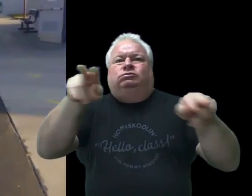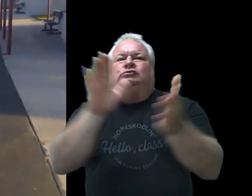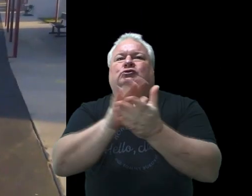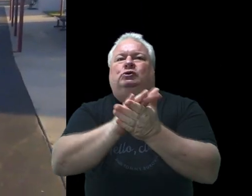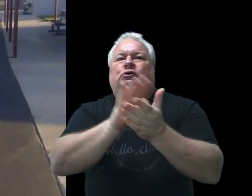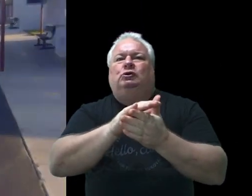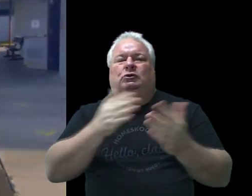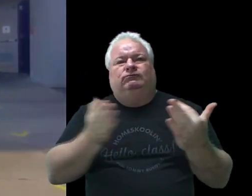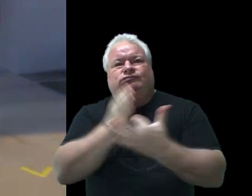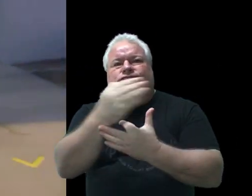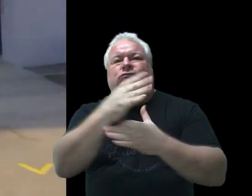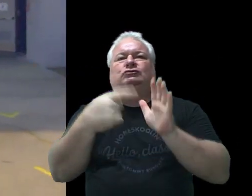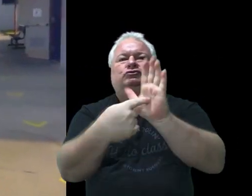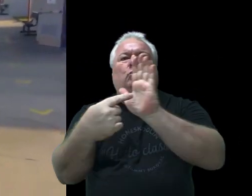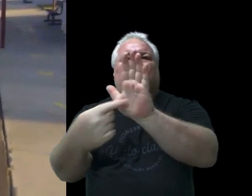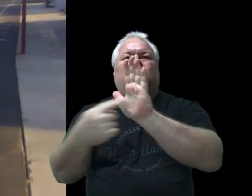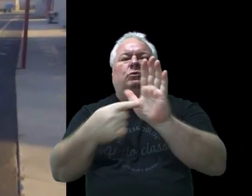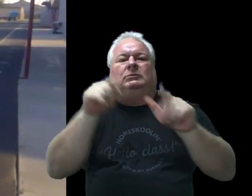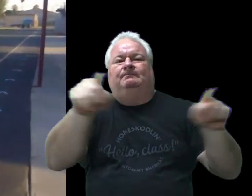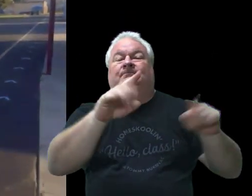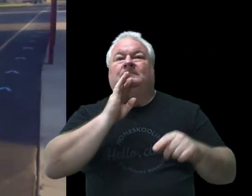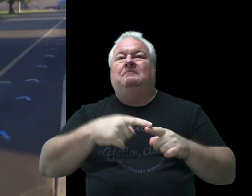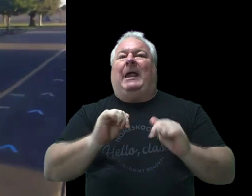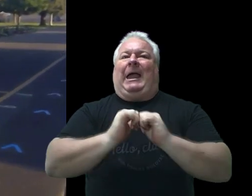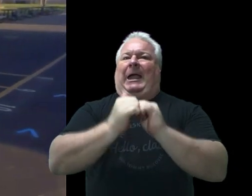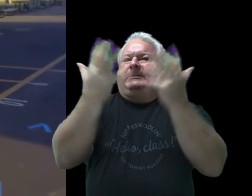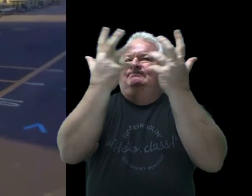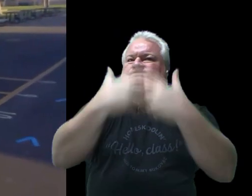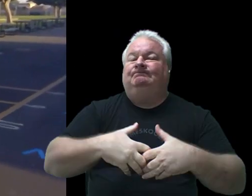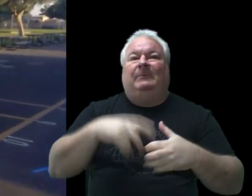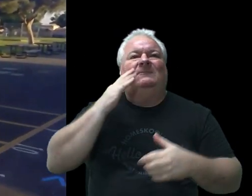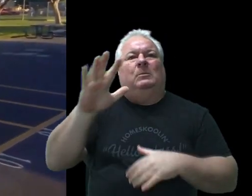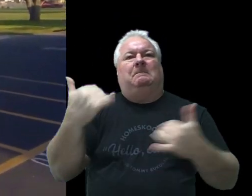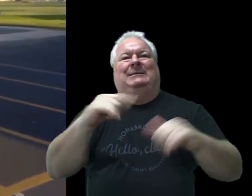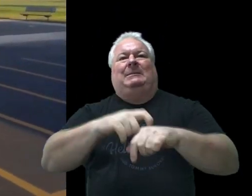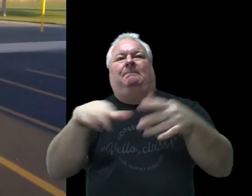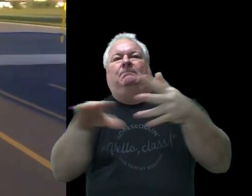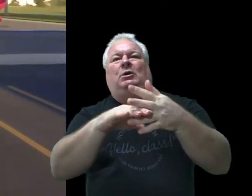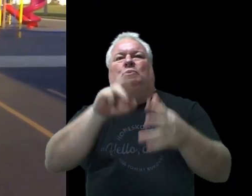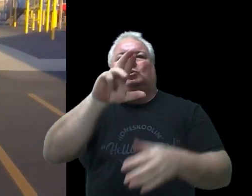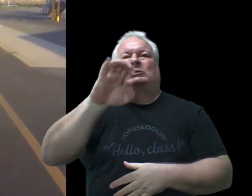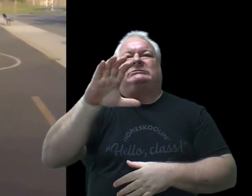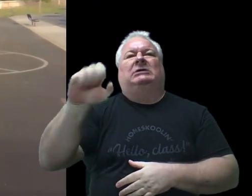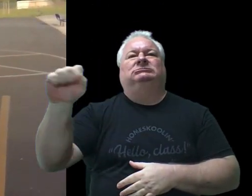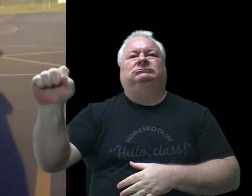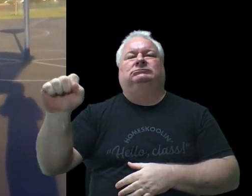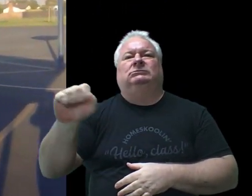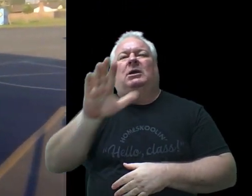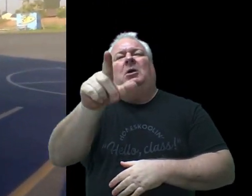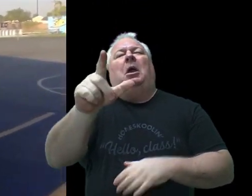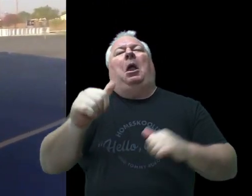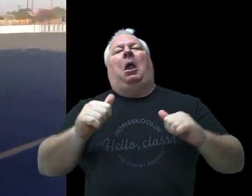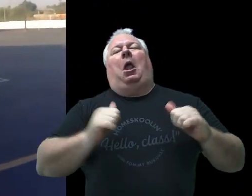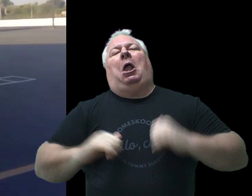tour, and today we're going to talk about our process when it comes to recess. So I want you